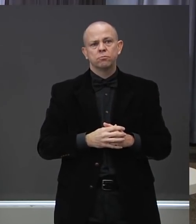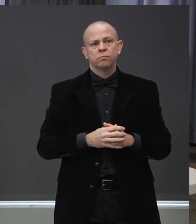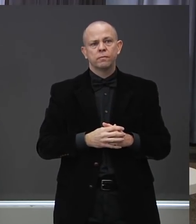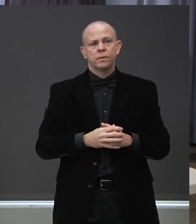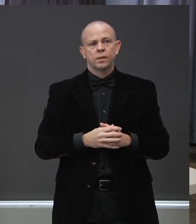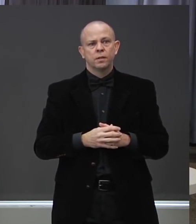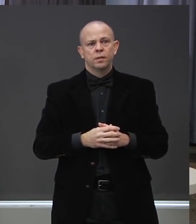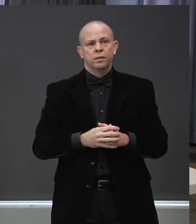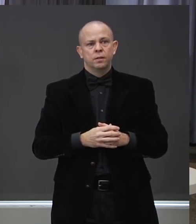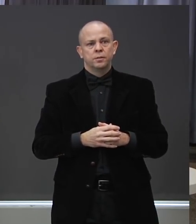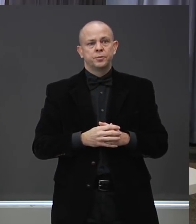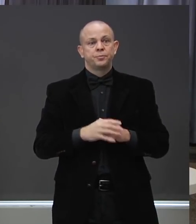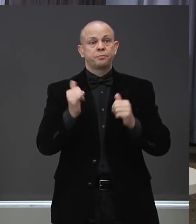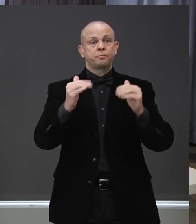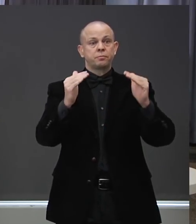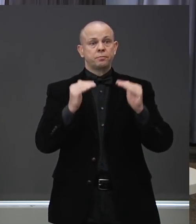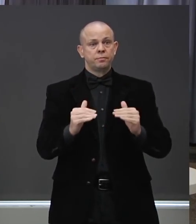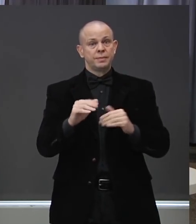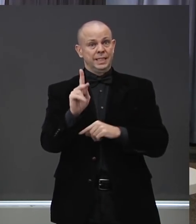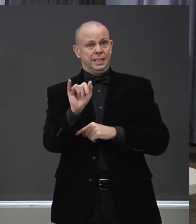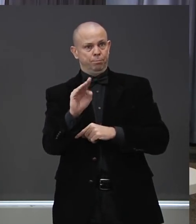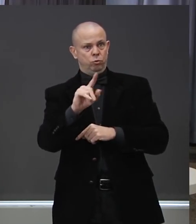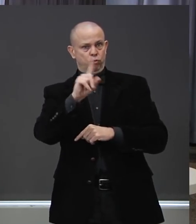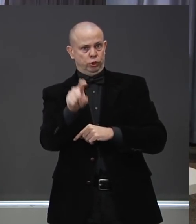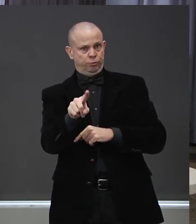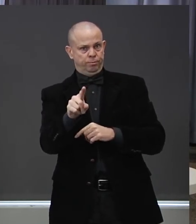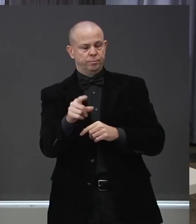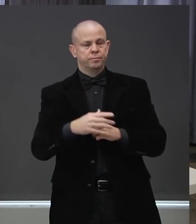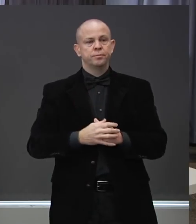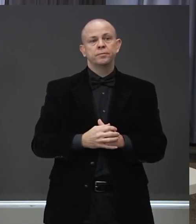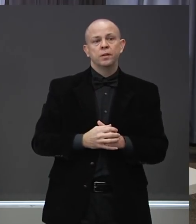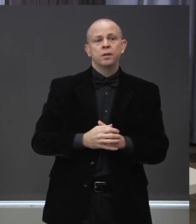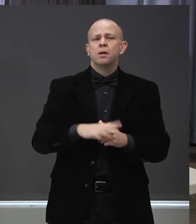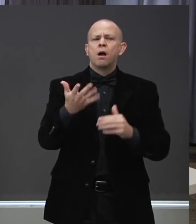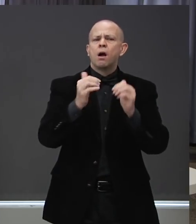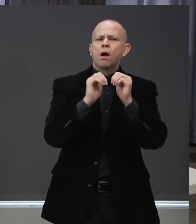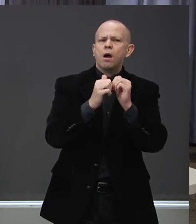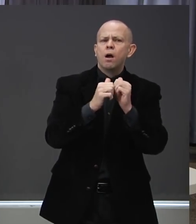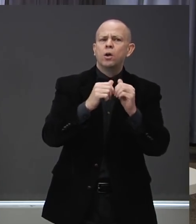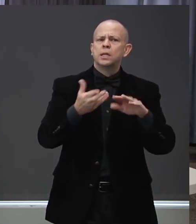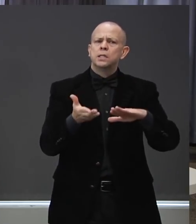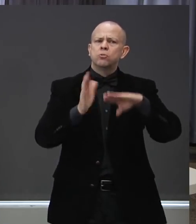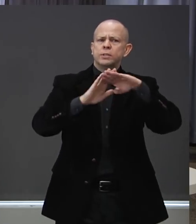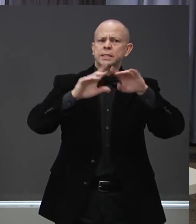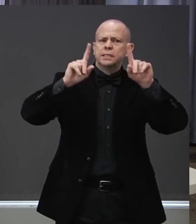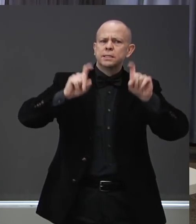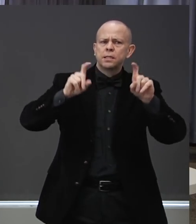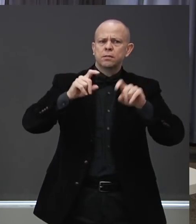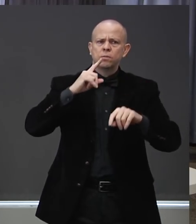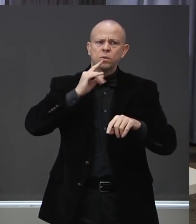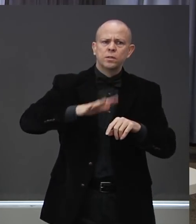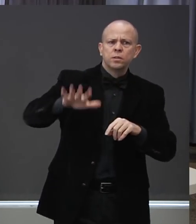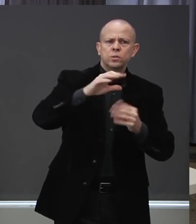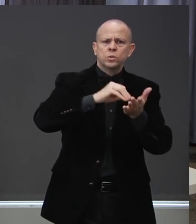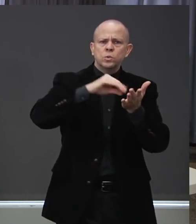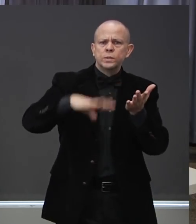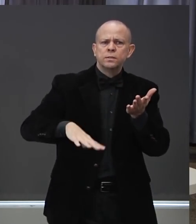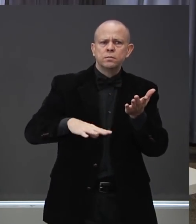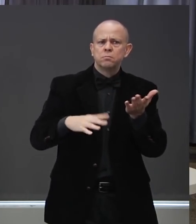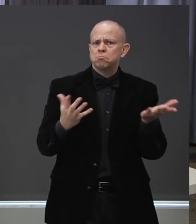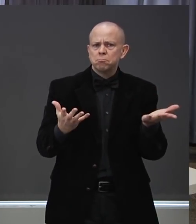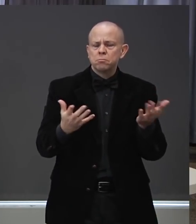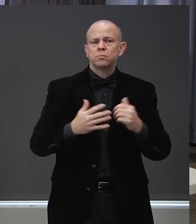Next question is from Kim. What is being done to increase testing for students? So one of the things we've been doing statewide